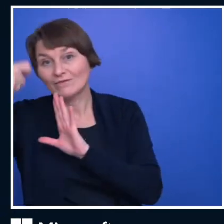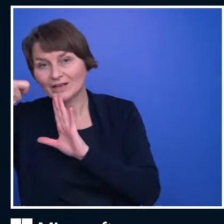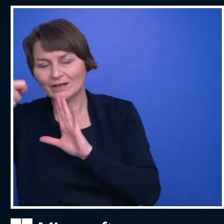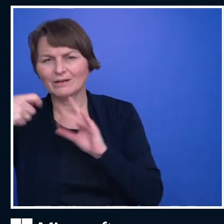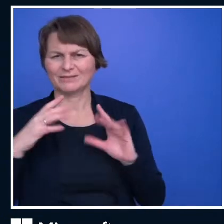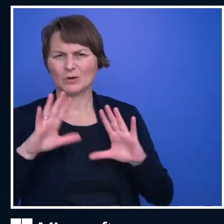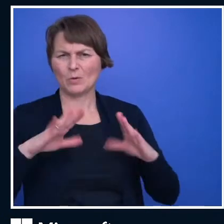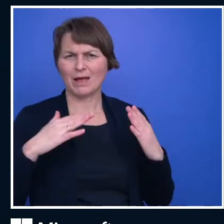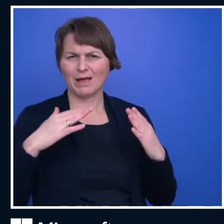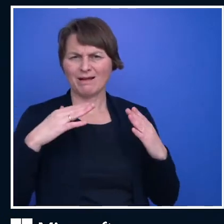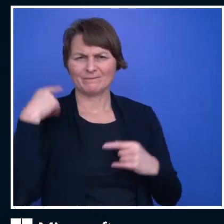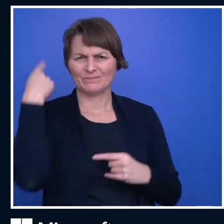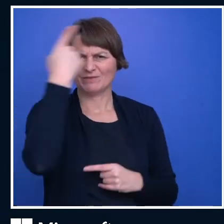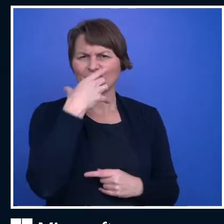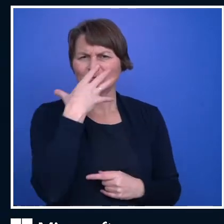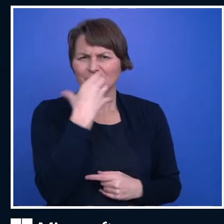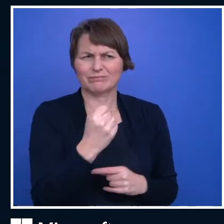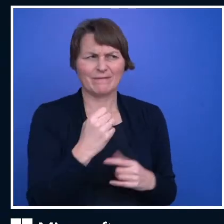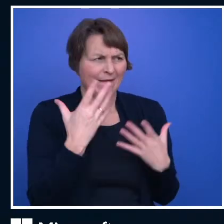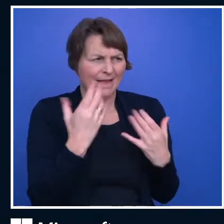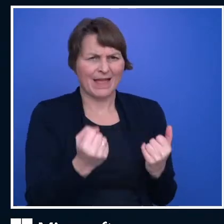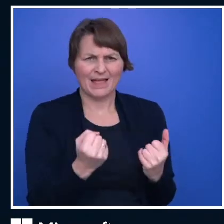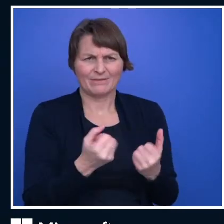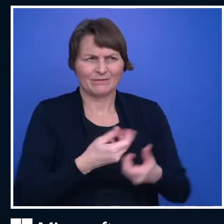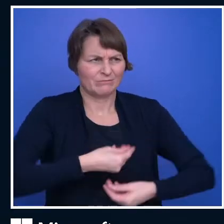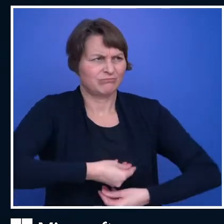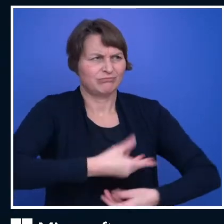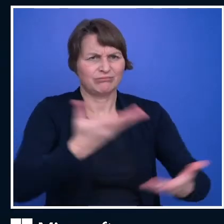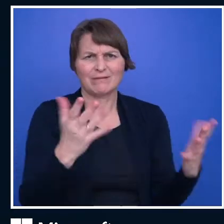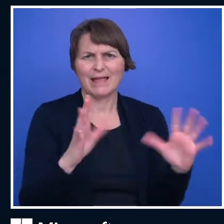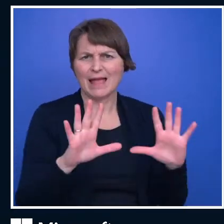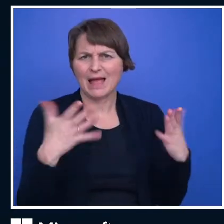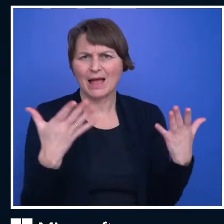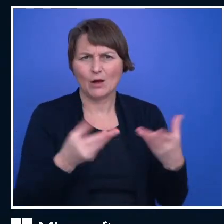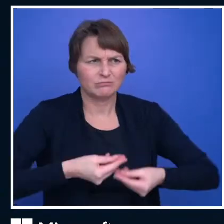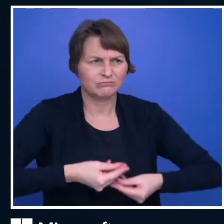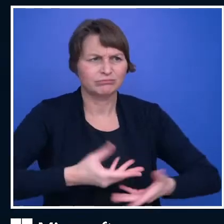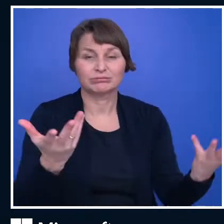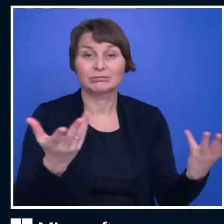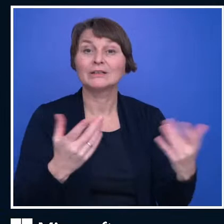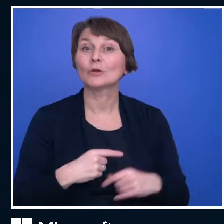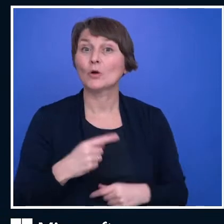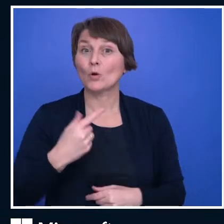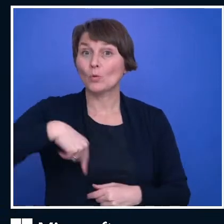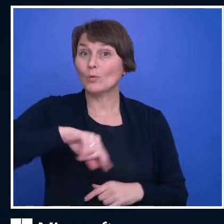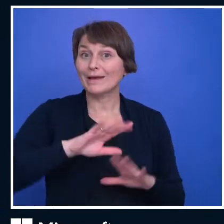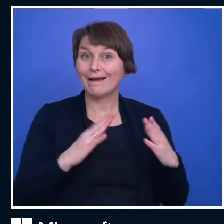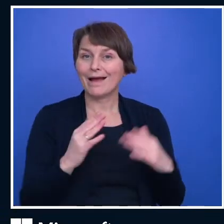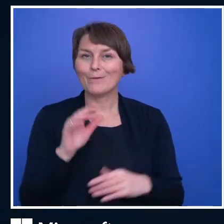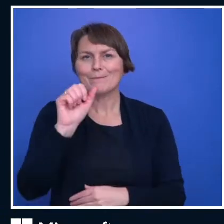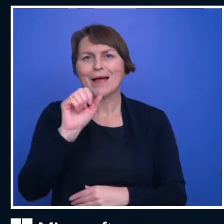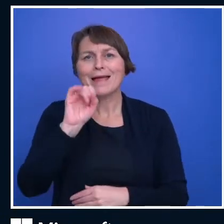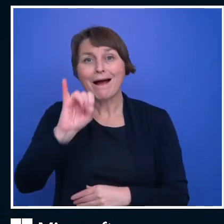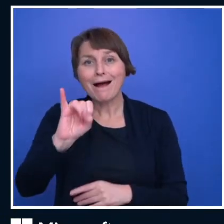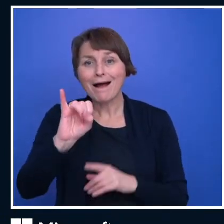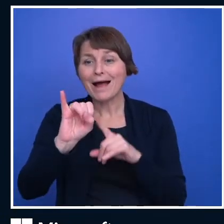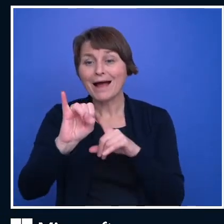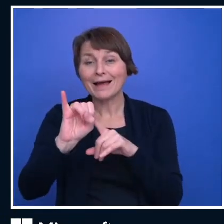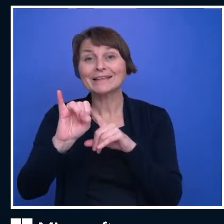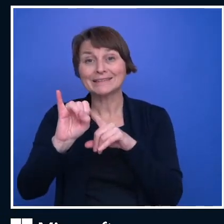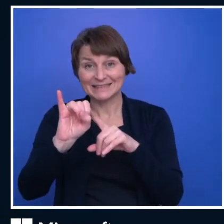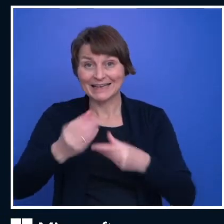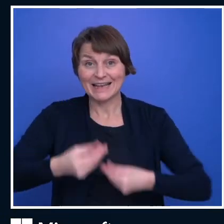data? We're giving AI our data through every single photo that we have posted online